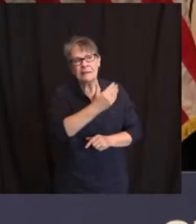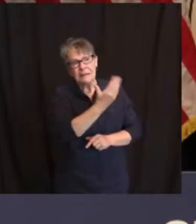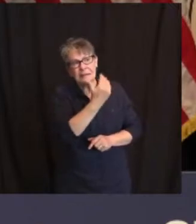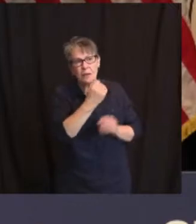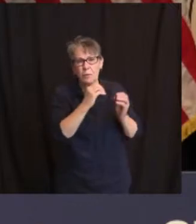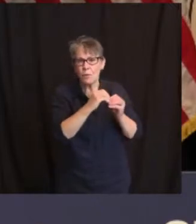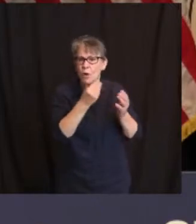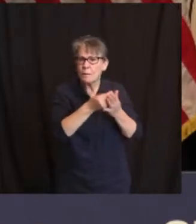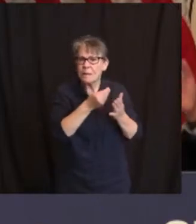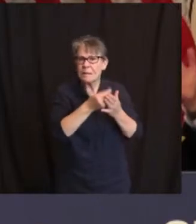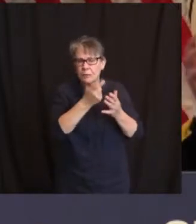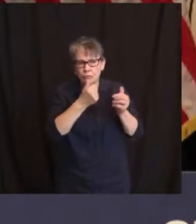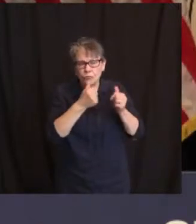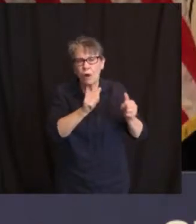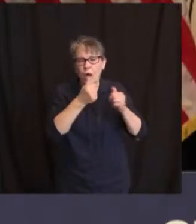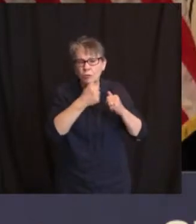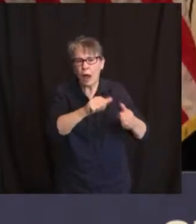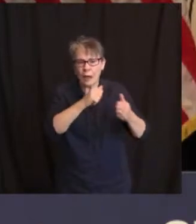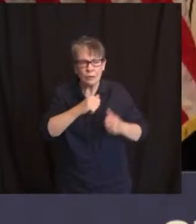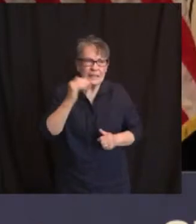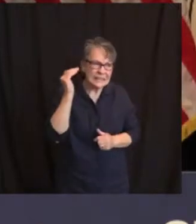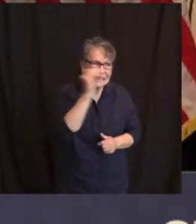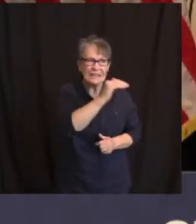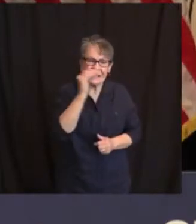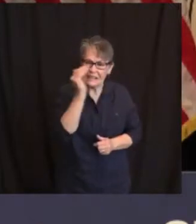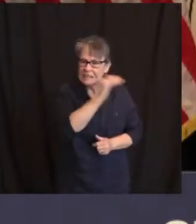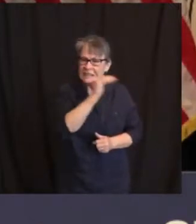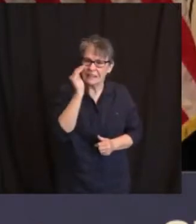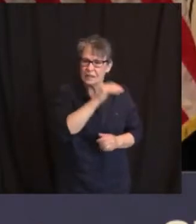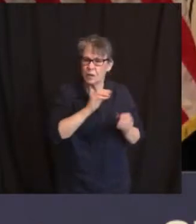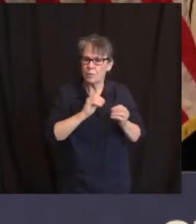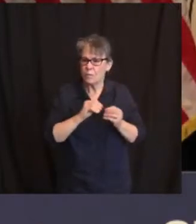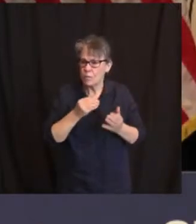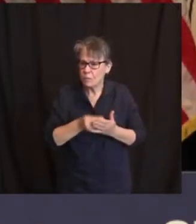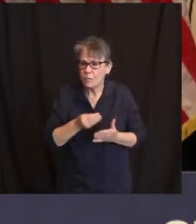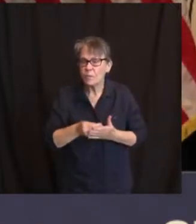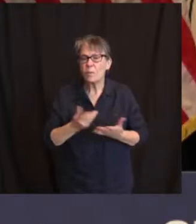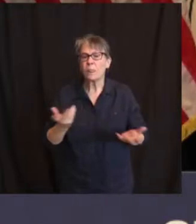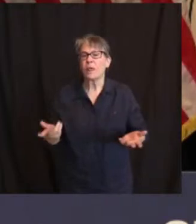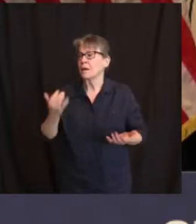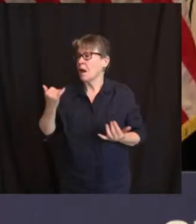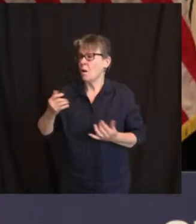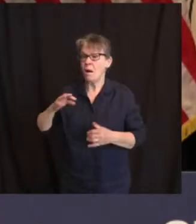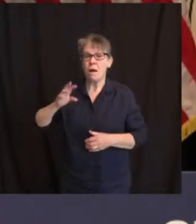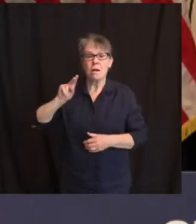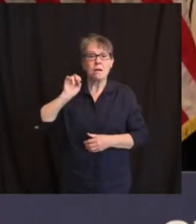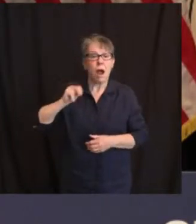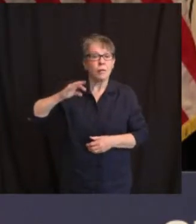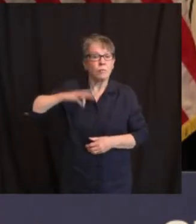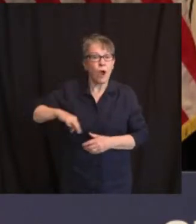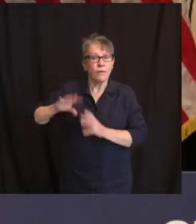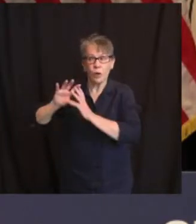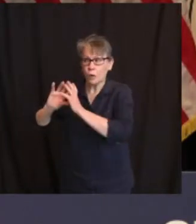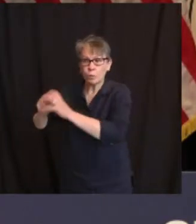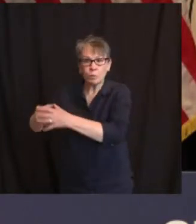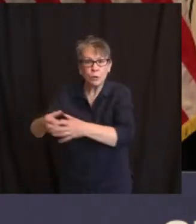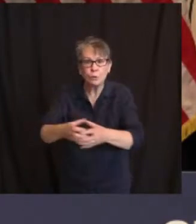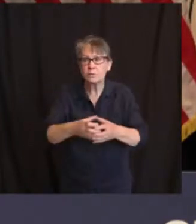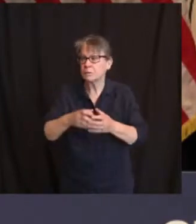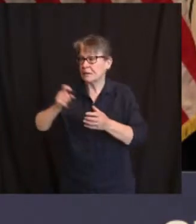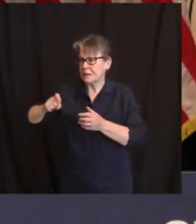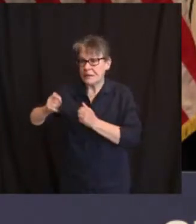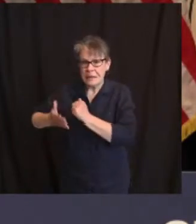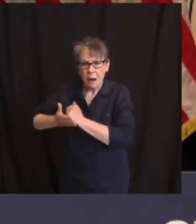need nonprofits. We need everybody. This is an all-hands-on-deck moment. I don't have any specific comments on